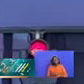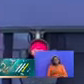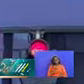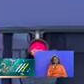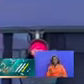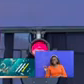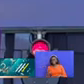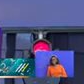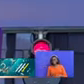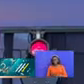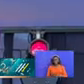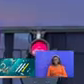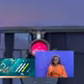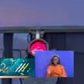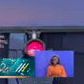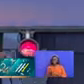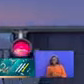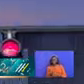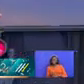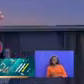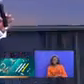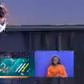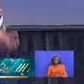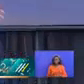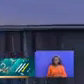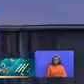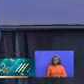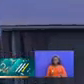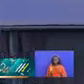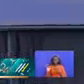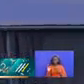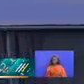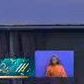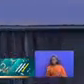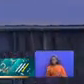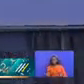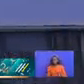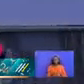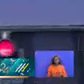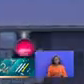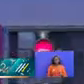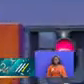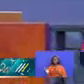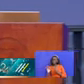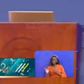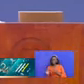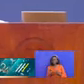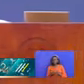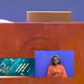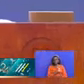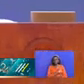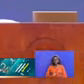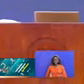Paul said follow me as I follow Christ our Jesus is a walking